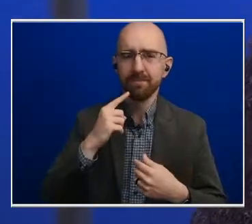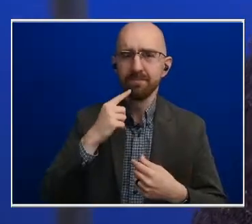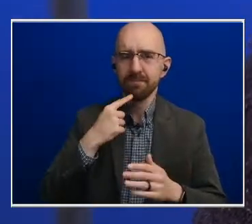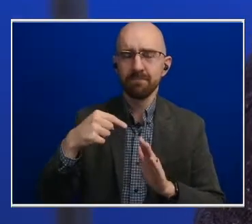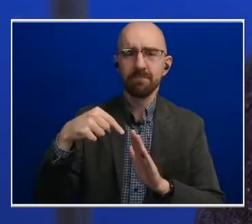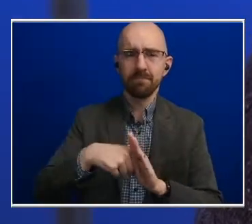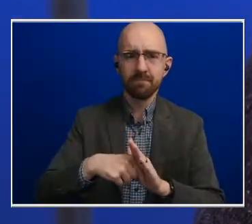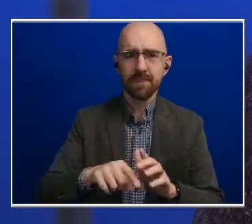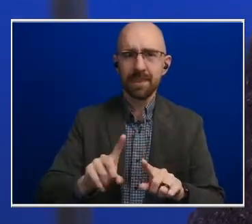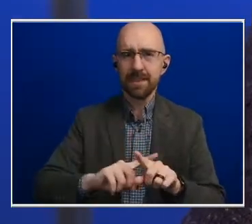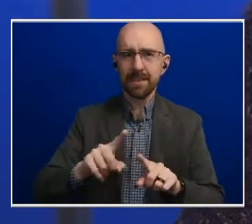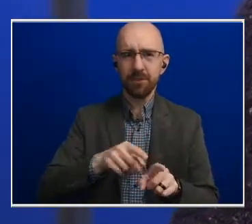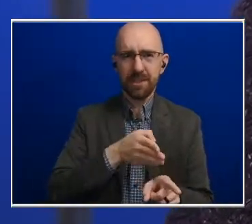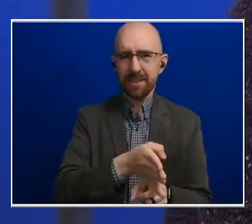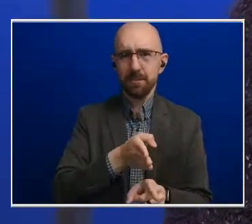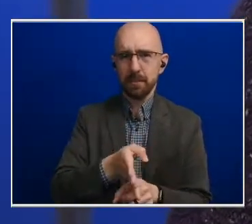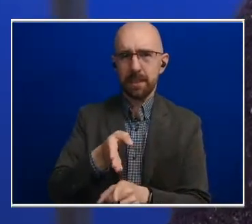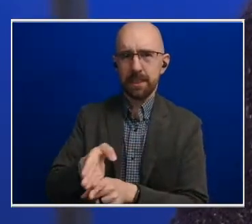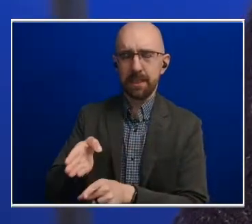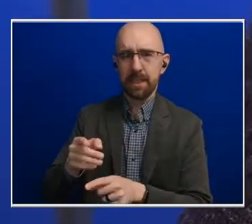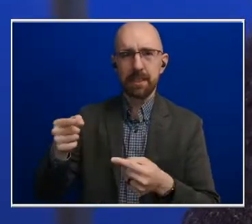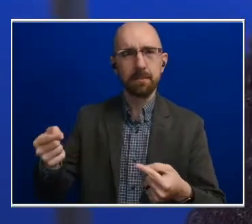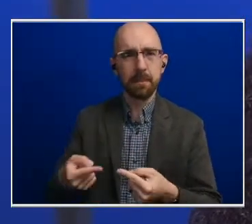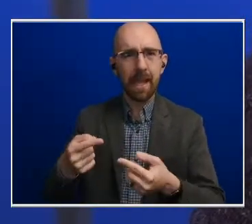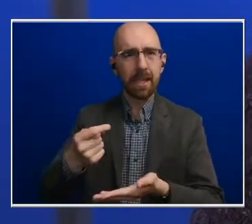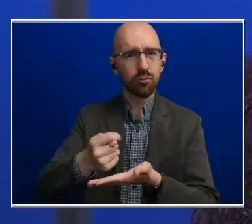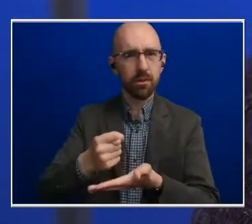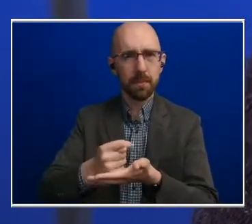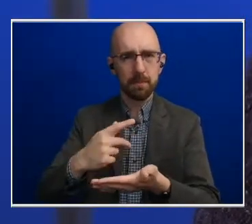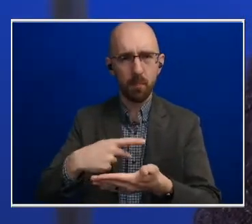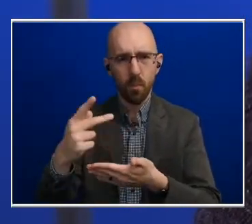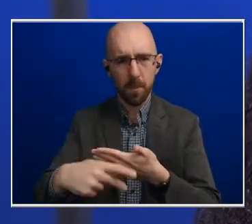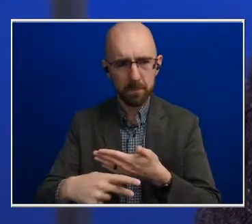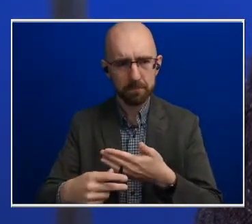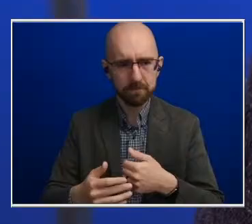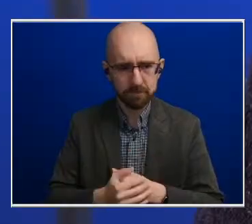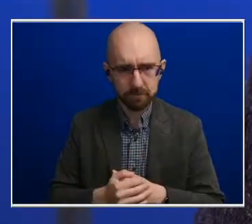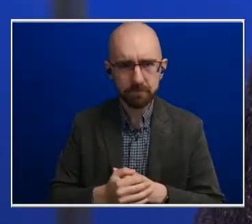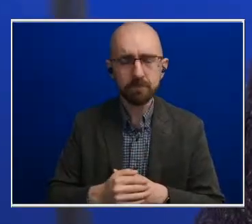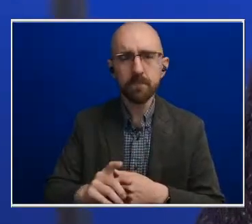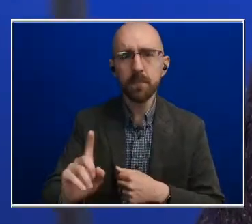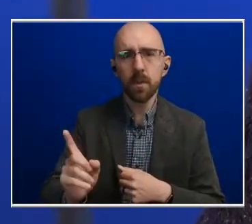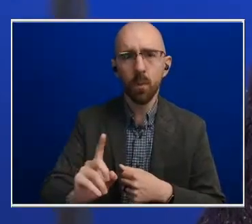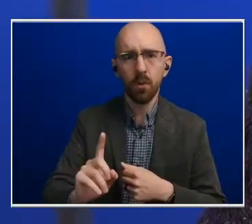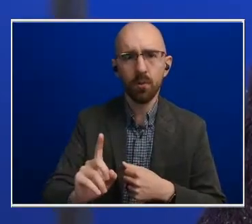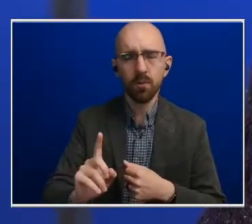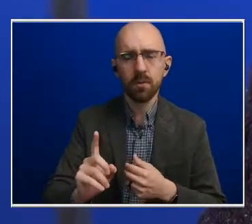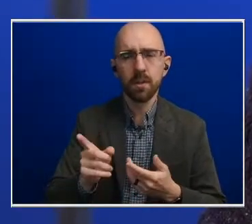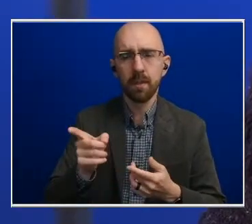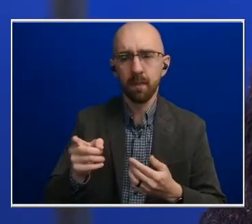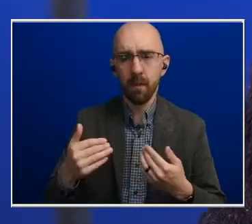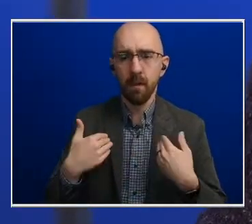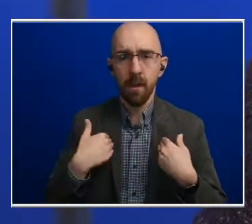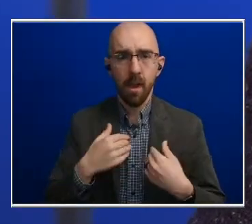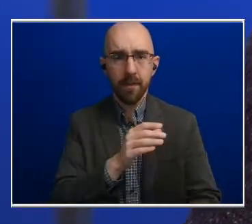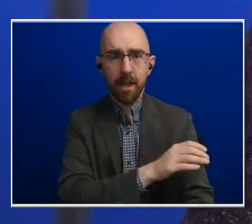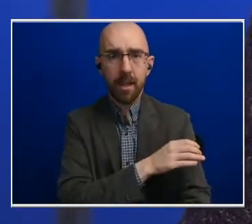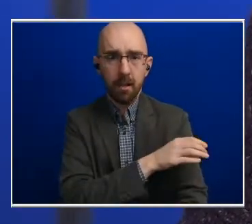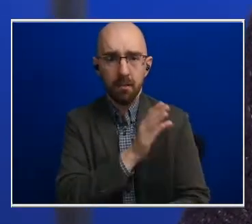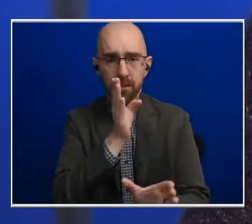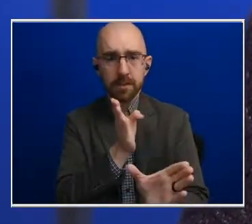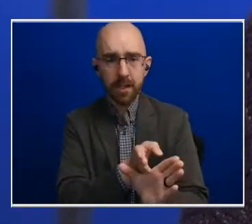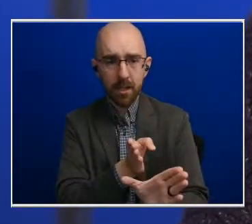multidisciplinary pain treatment program where they have clinical psychologists, physical